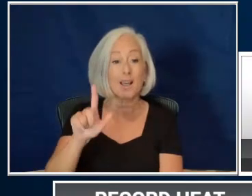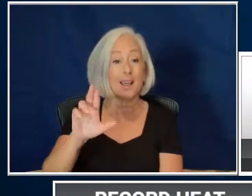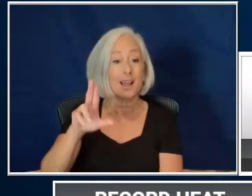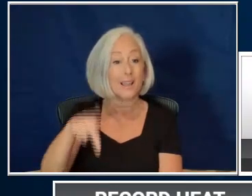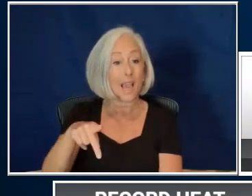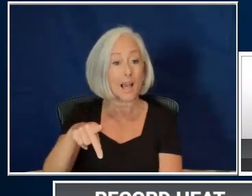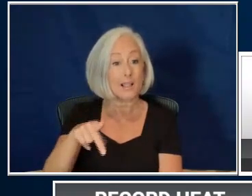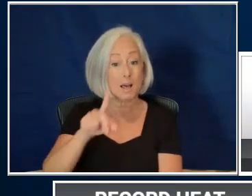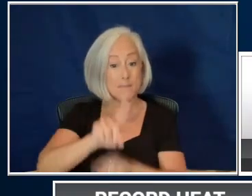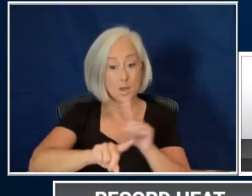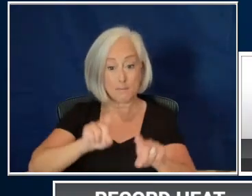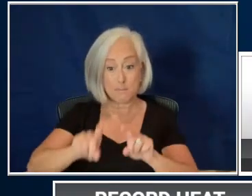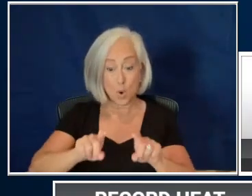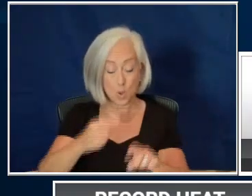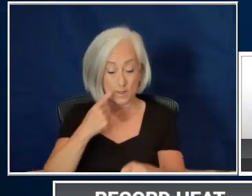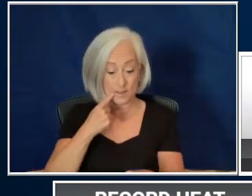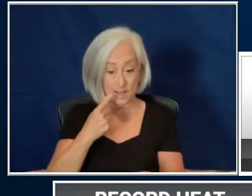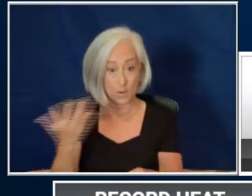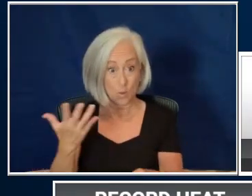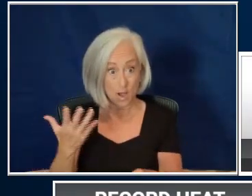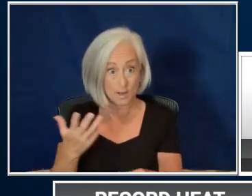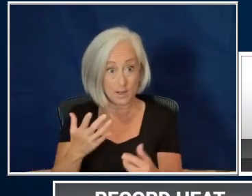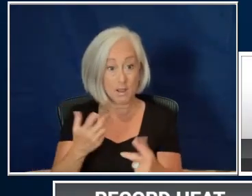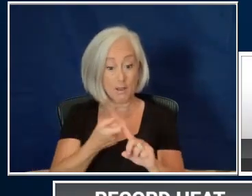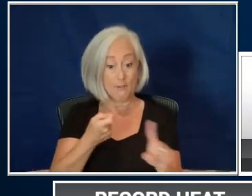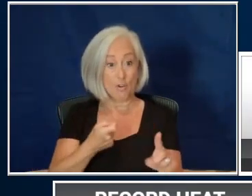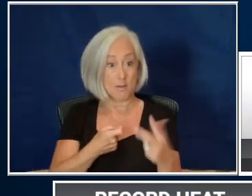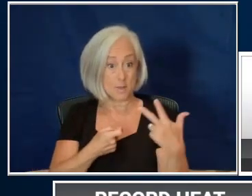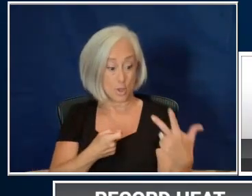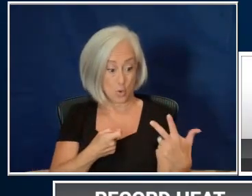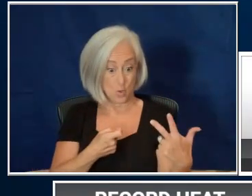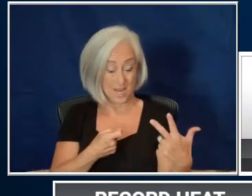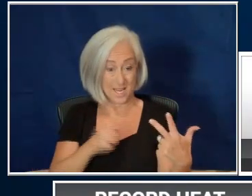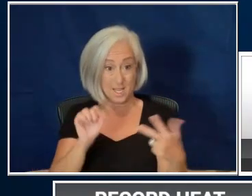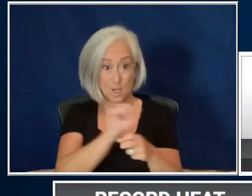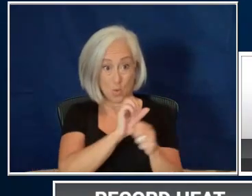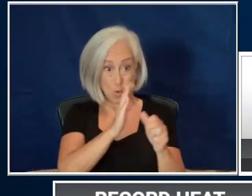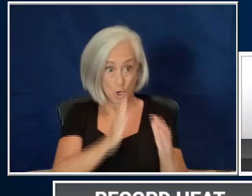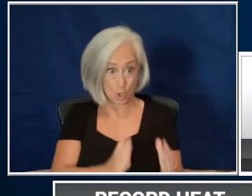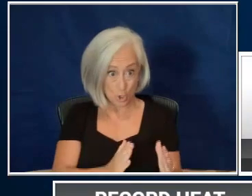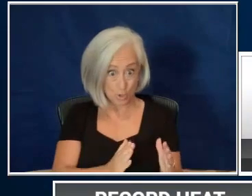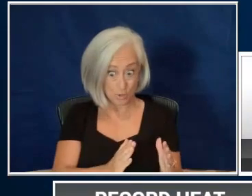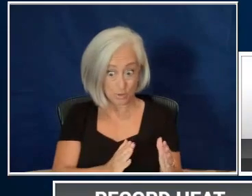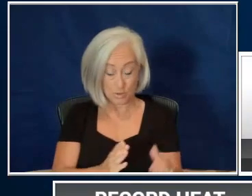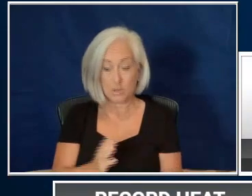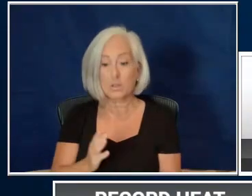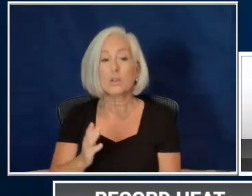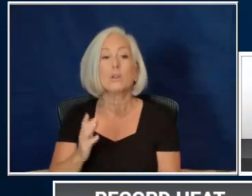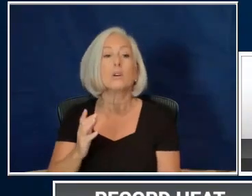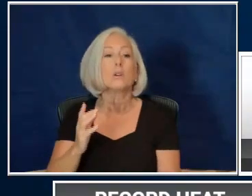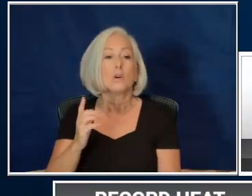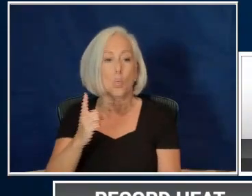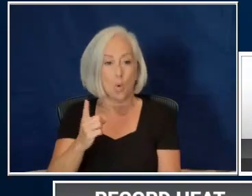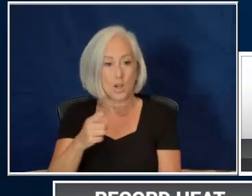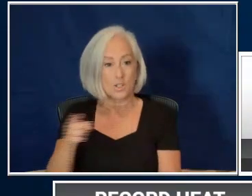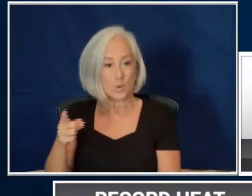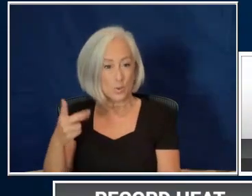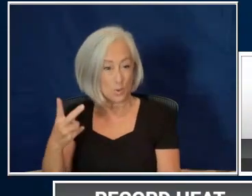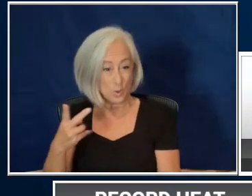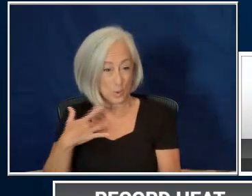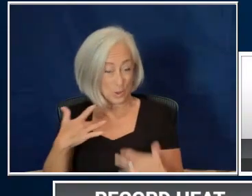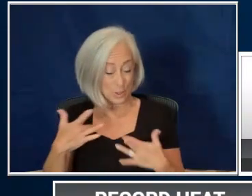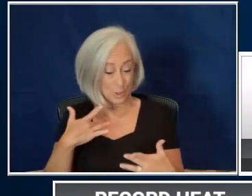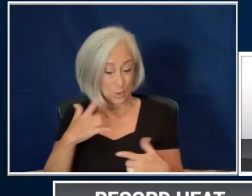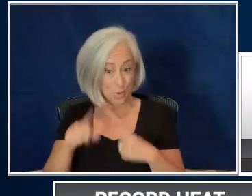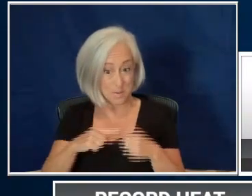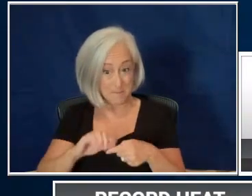3 U.S. workers, they are very or at least moderately concerned about COVID exposure in the workplace. Is that a legitimate